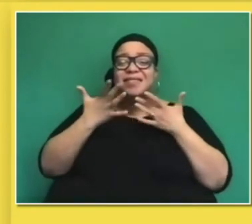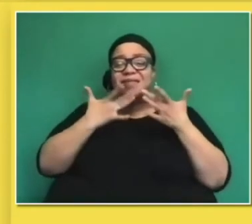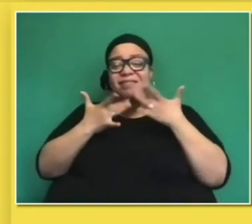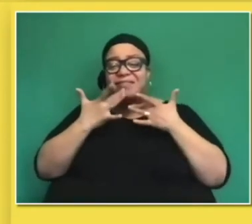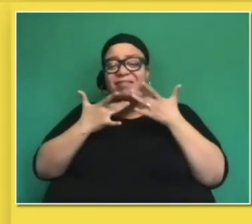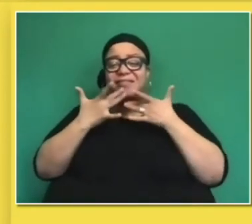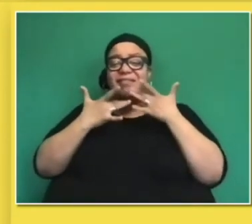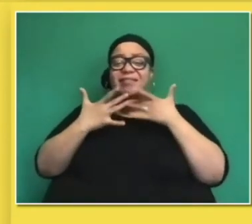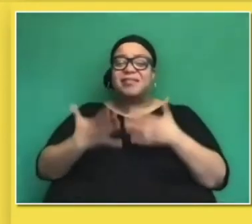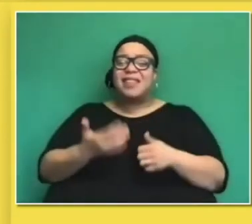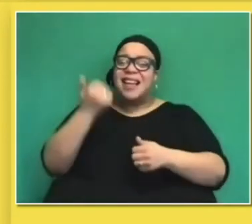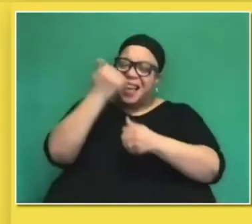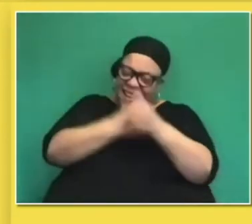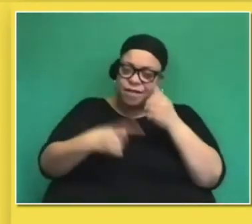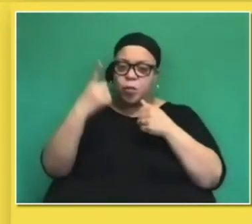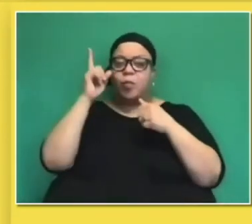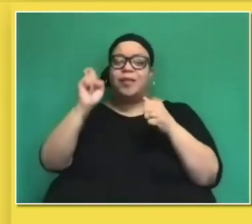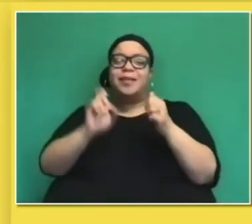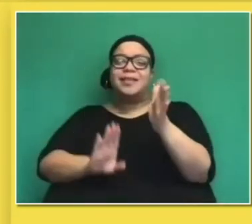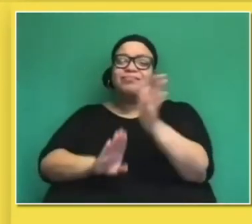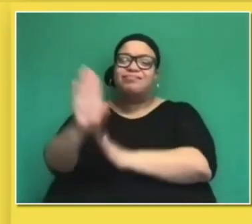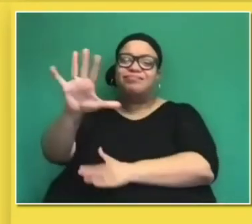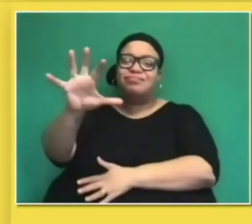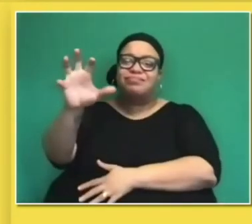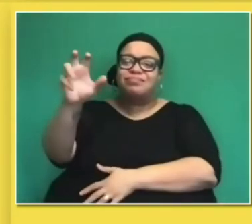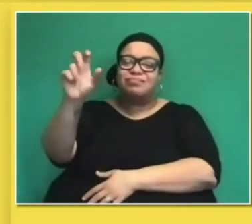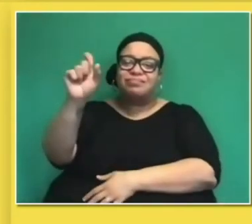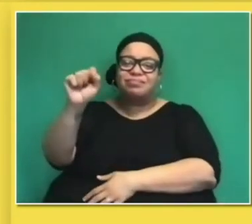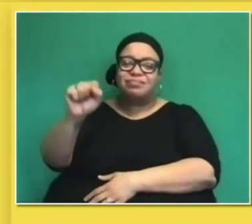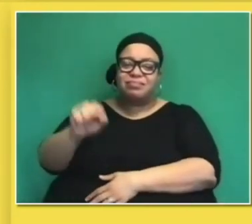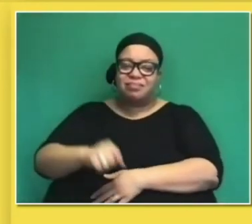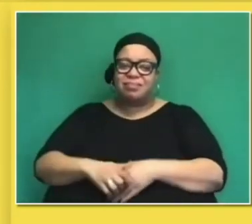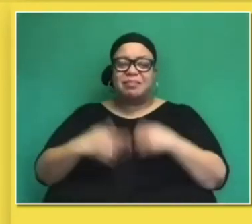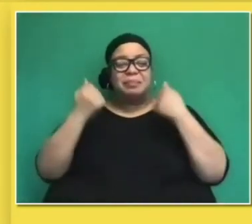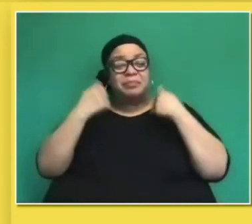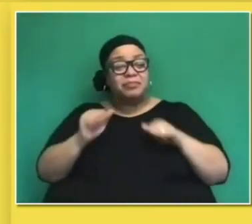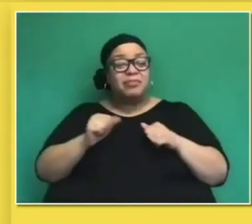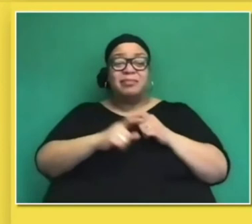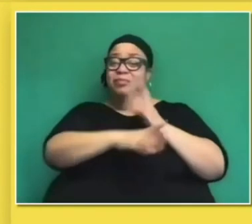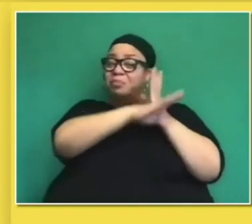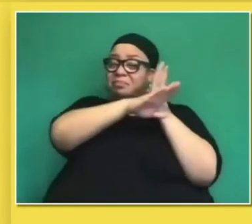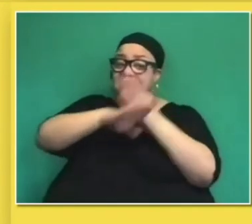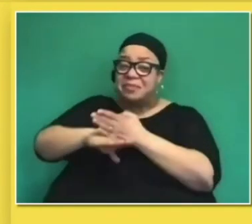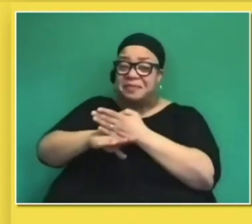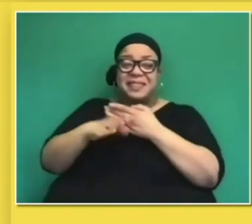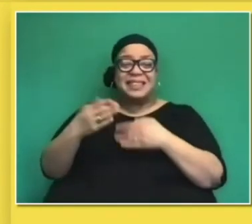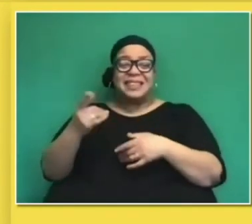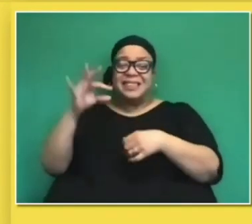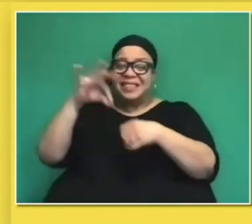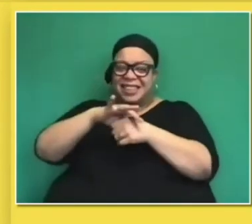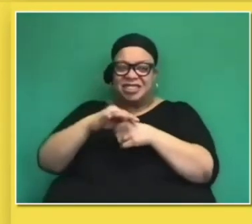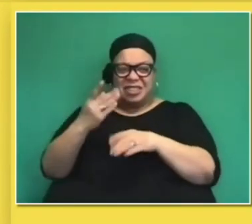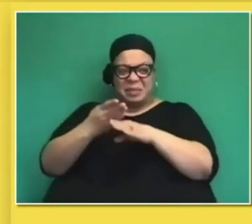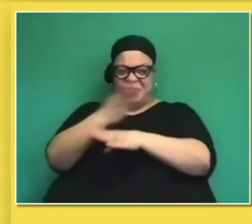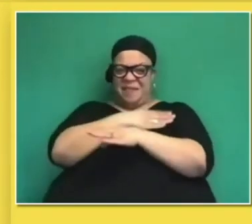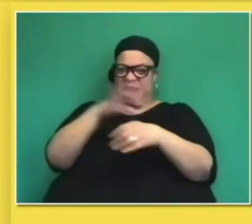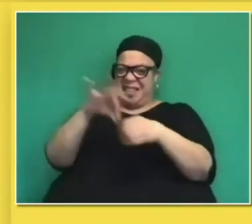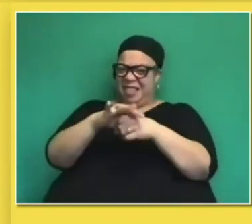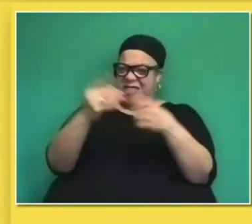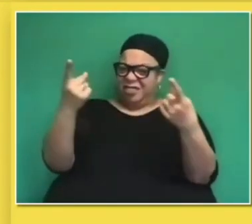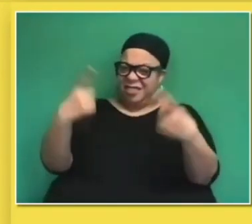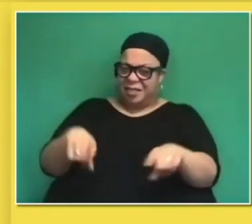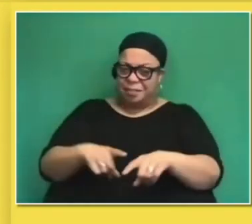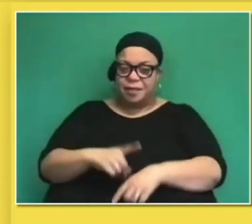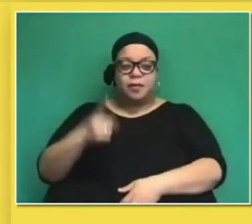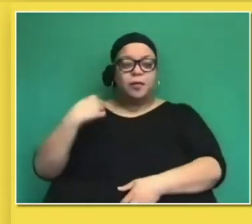suppression from way before this election. And to understand this election, we must continue to raise the alarm